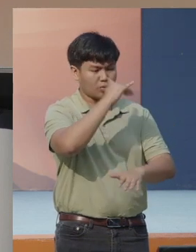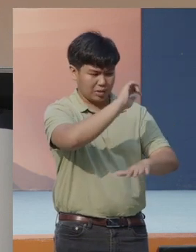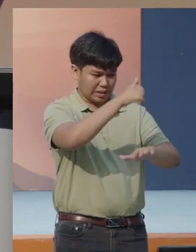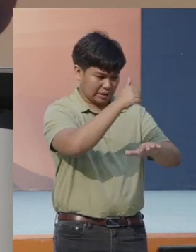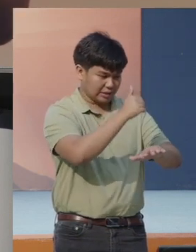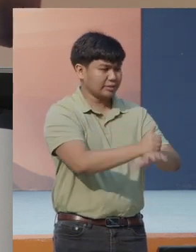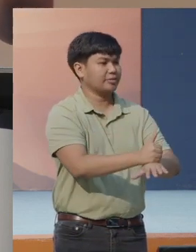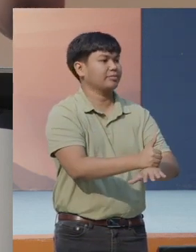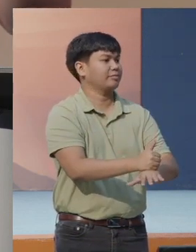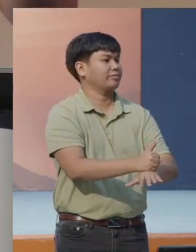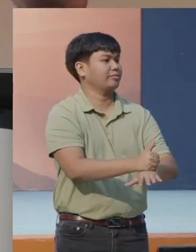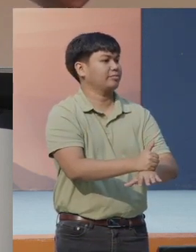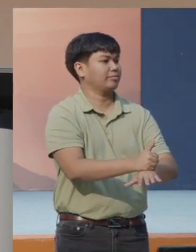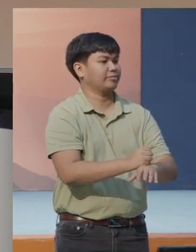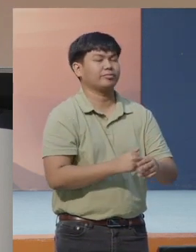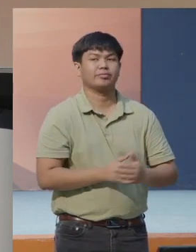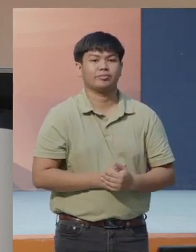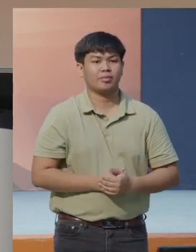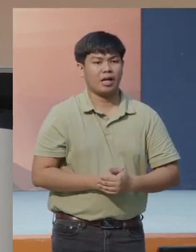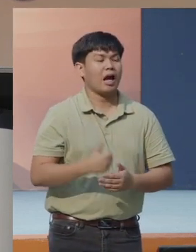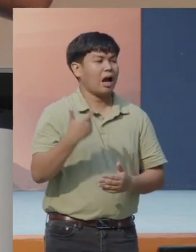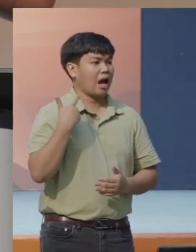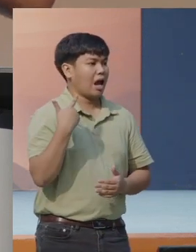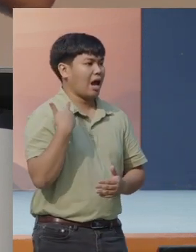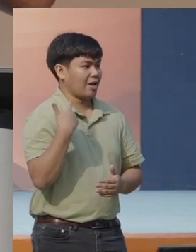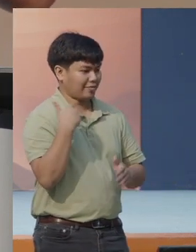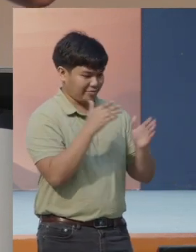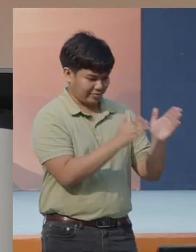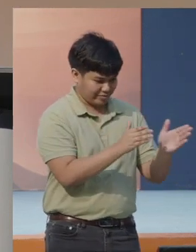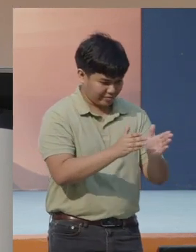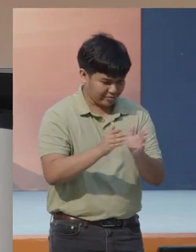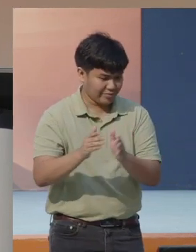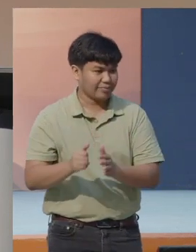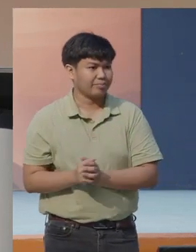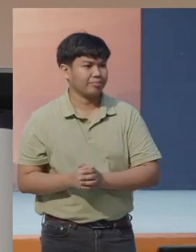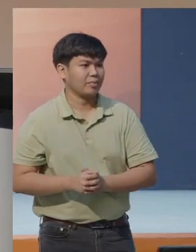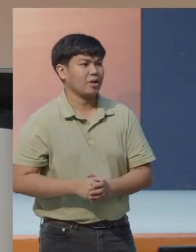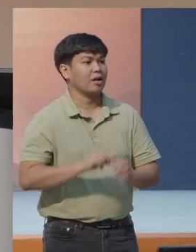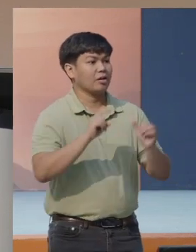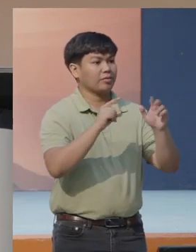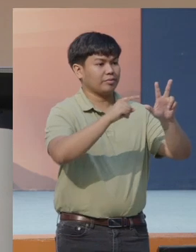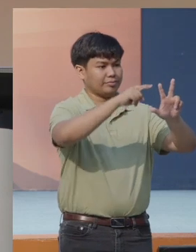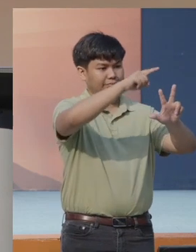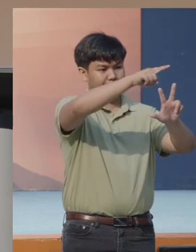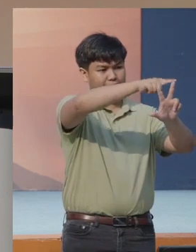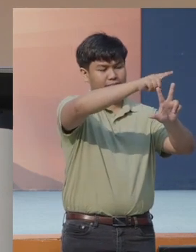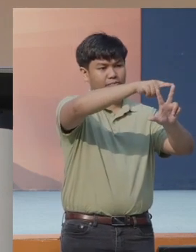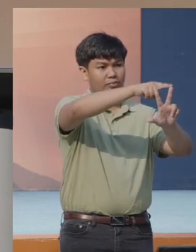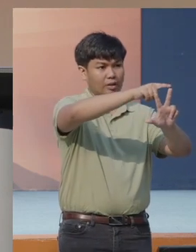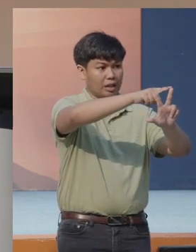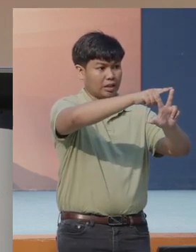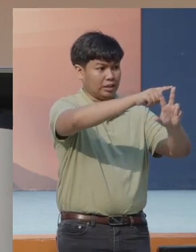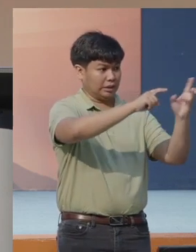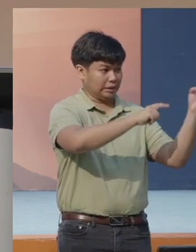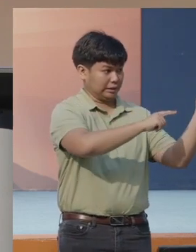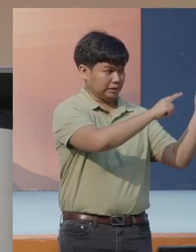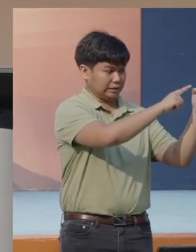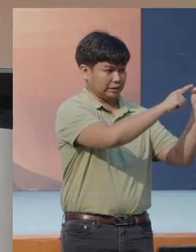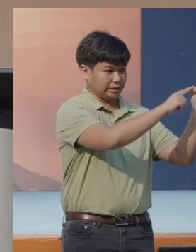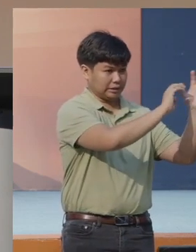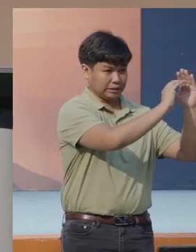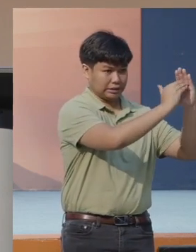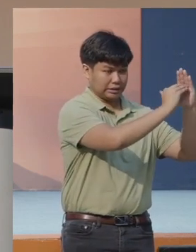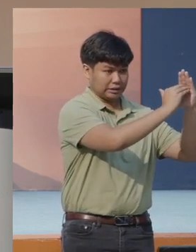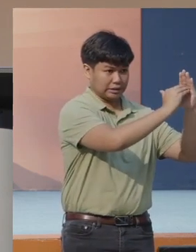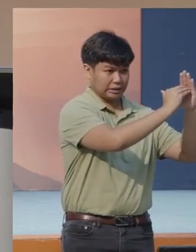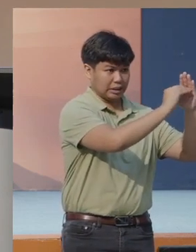cities na napili. Ganito kagaling si God. Unang-una, these were cities who are